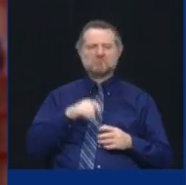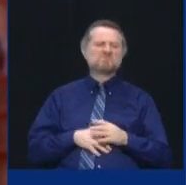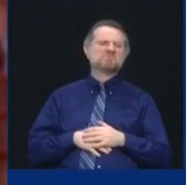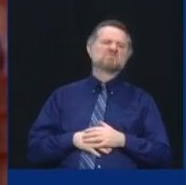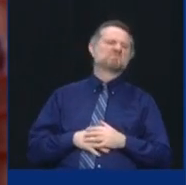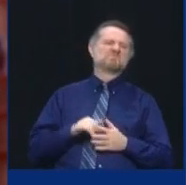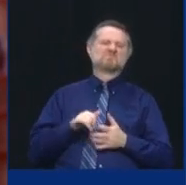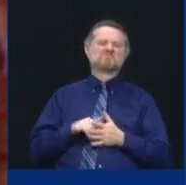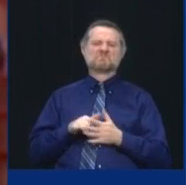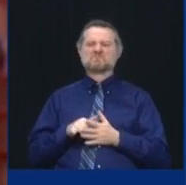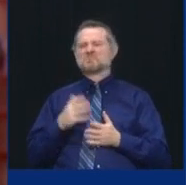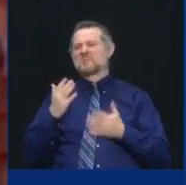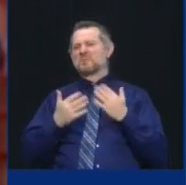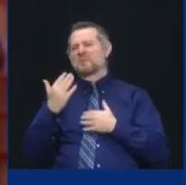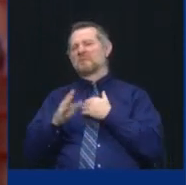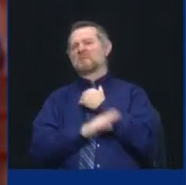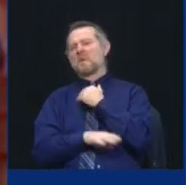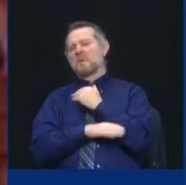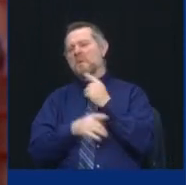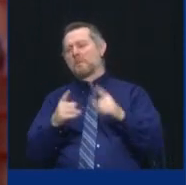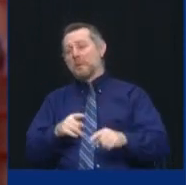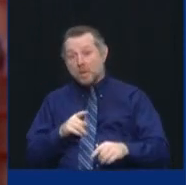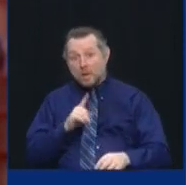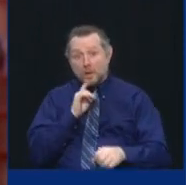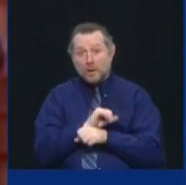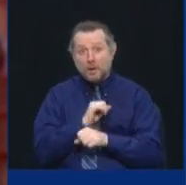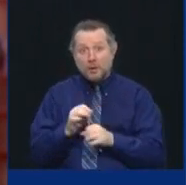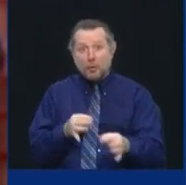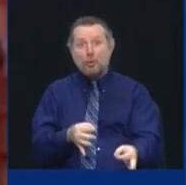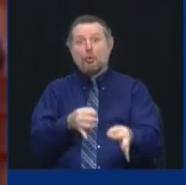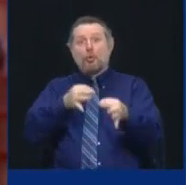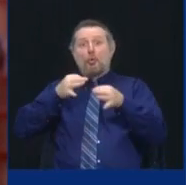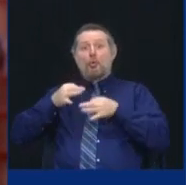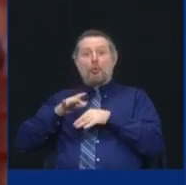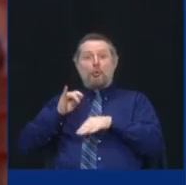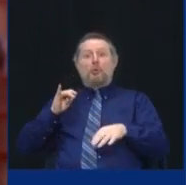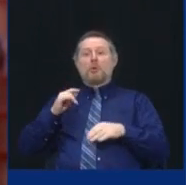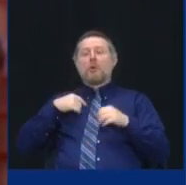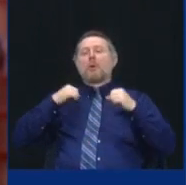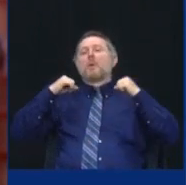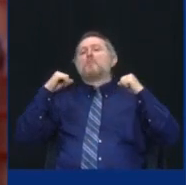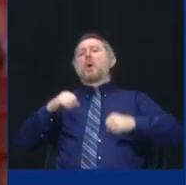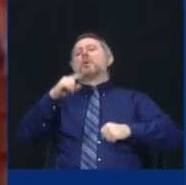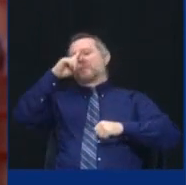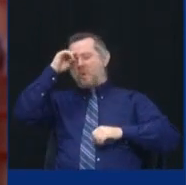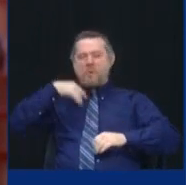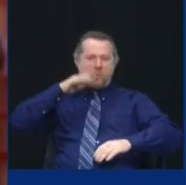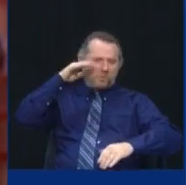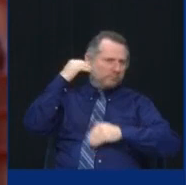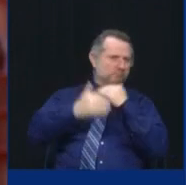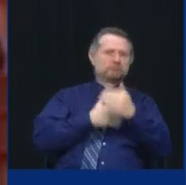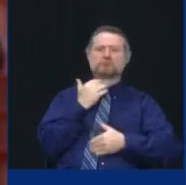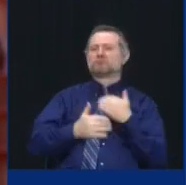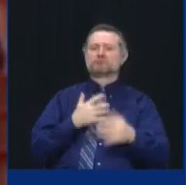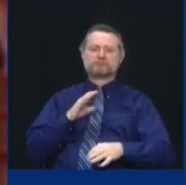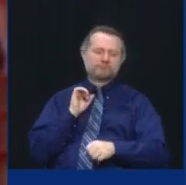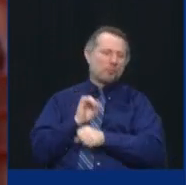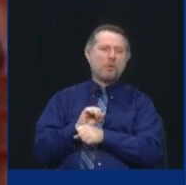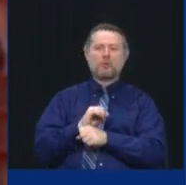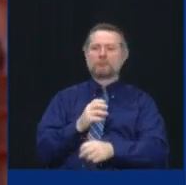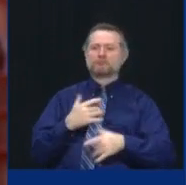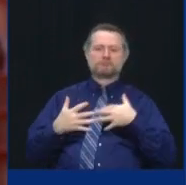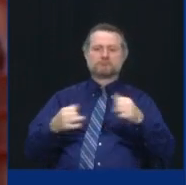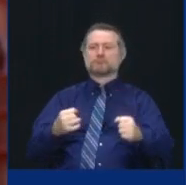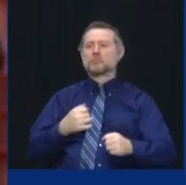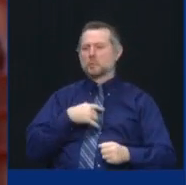on a blockbuster fall. So thank you. We're going to get right to it. And later on, not today, but